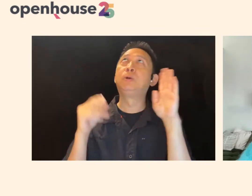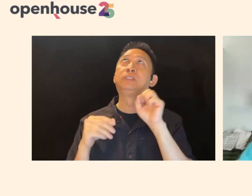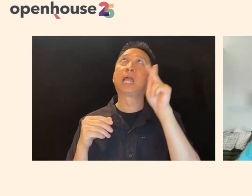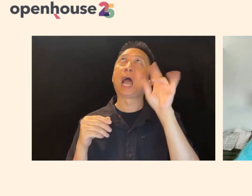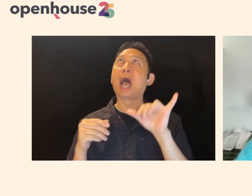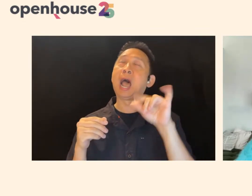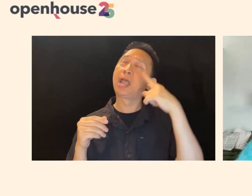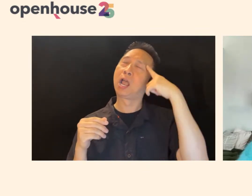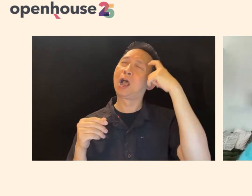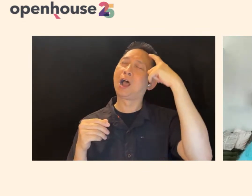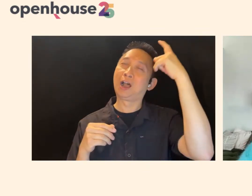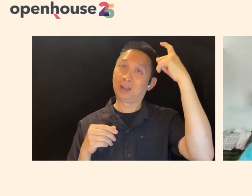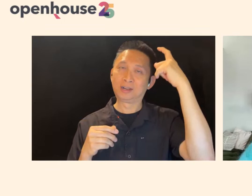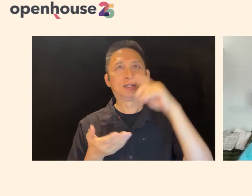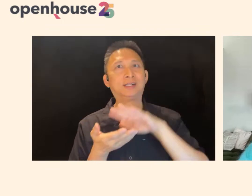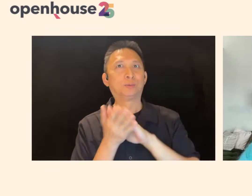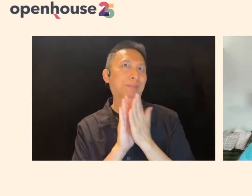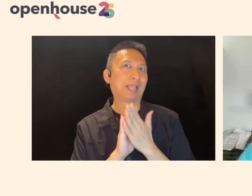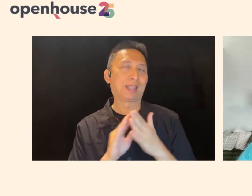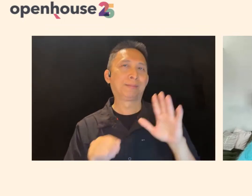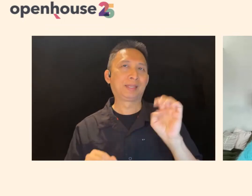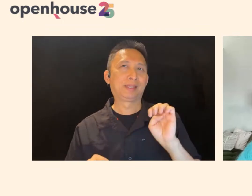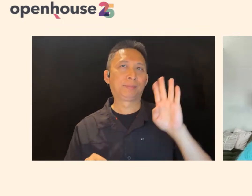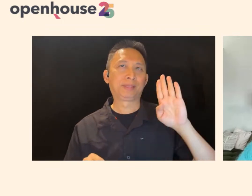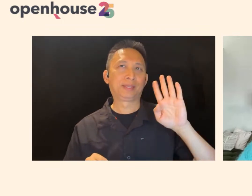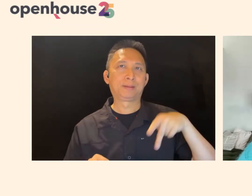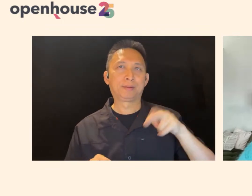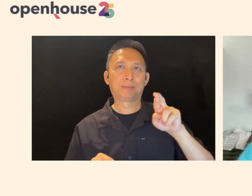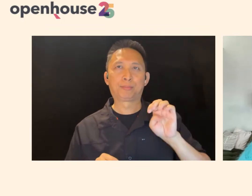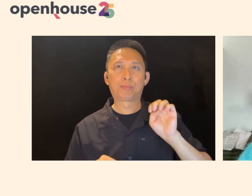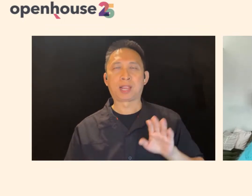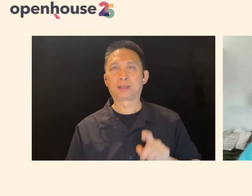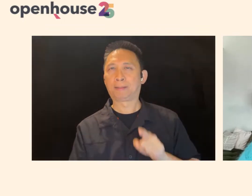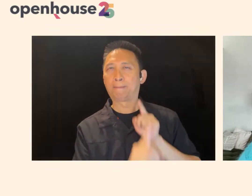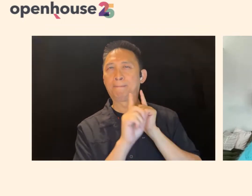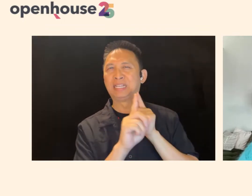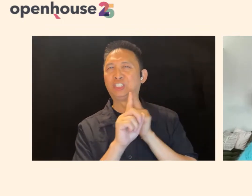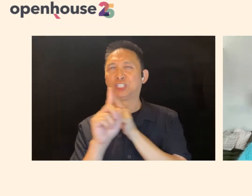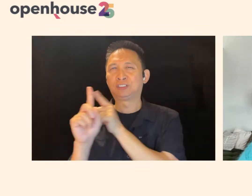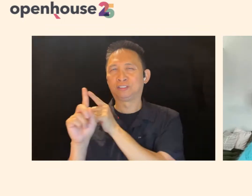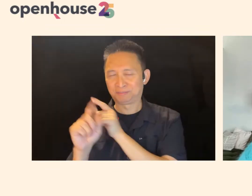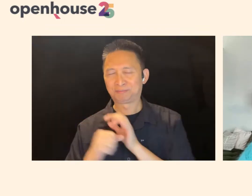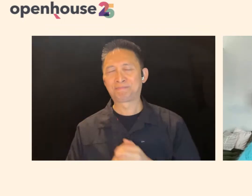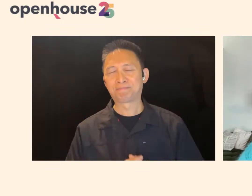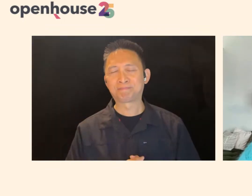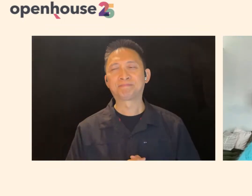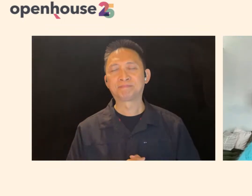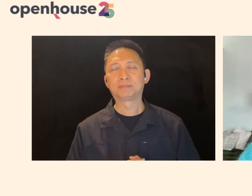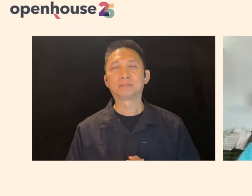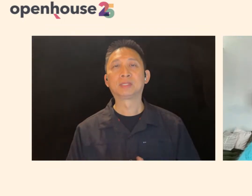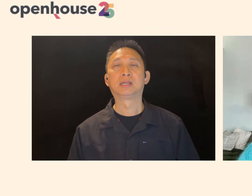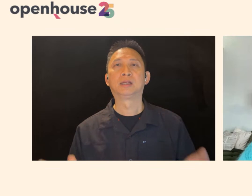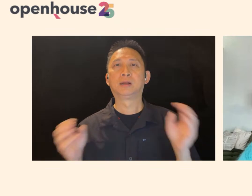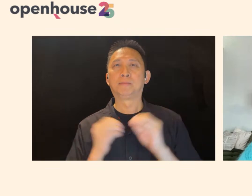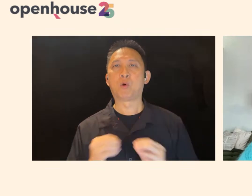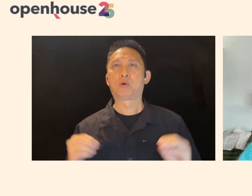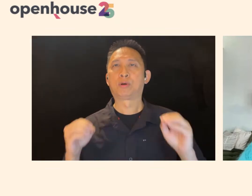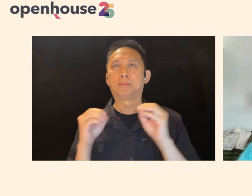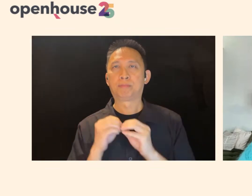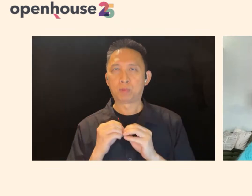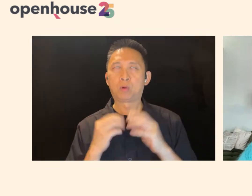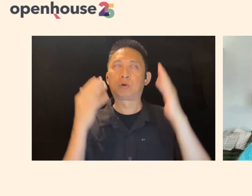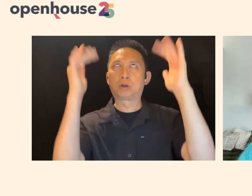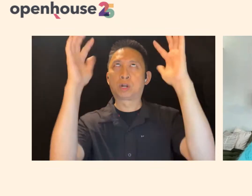ended up becoming EB-Prac could do. Once we got inside of the bubble of work, like daily